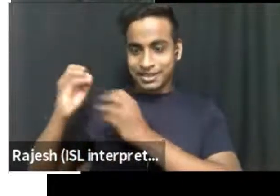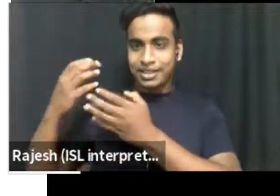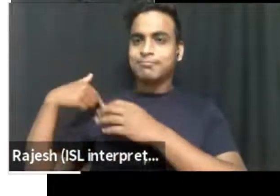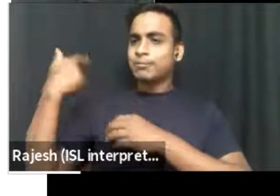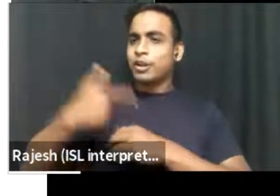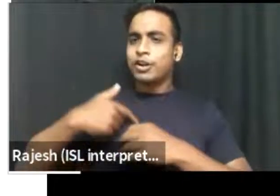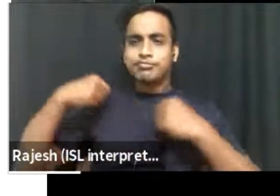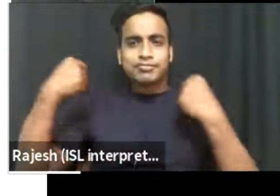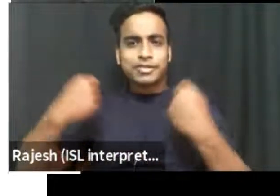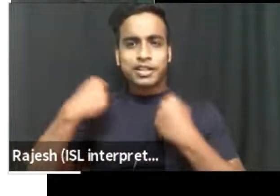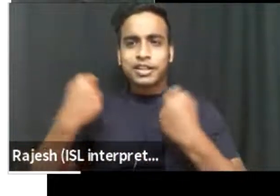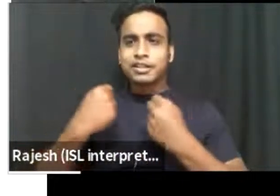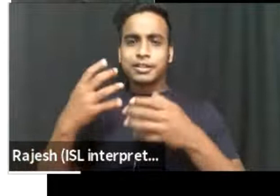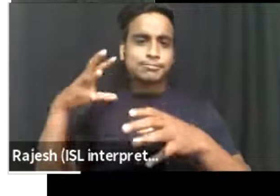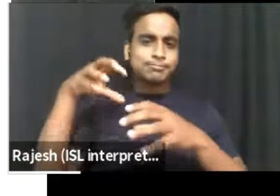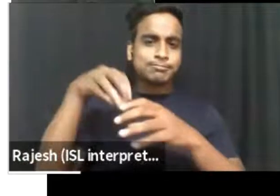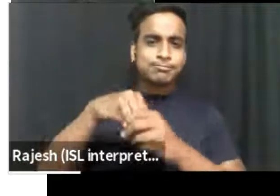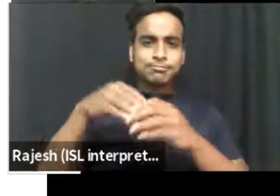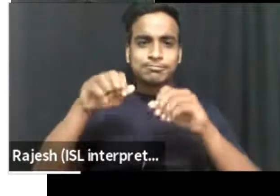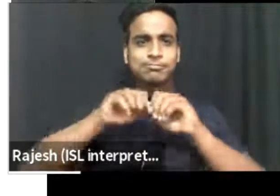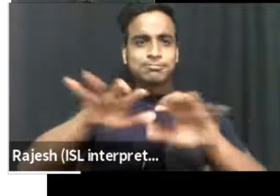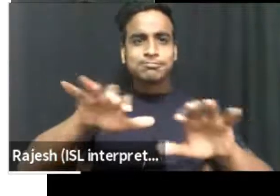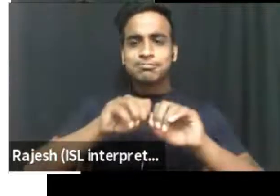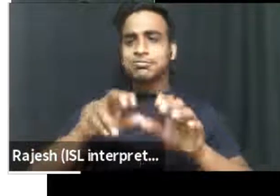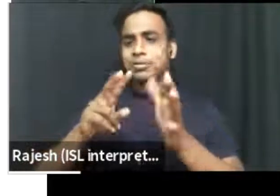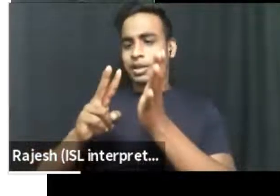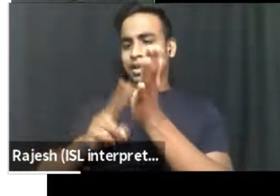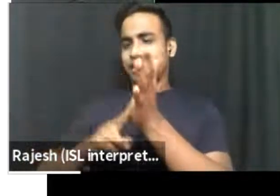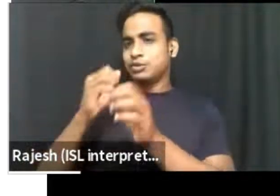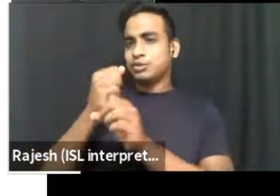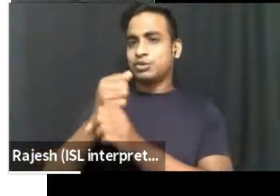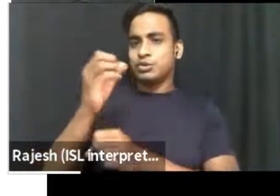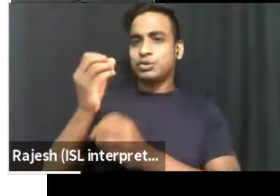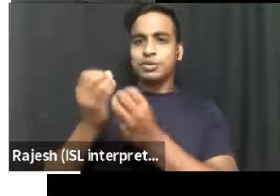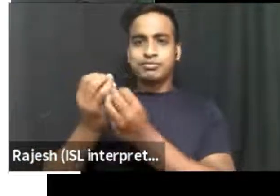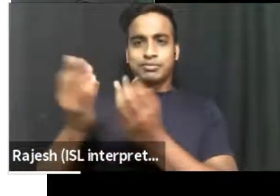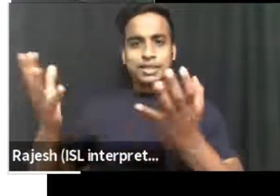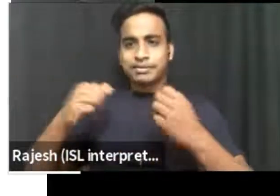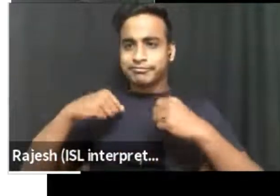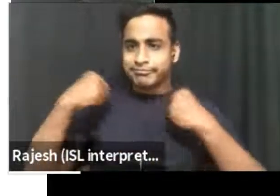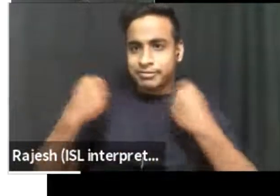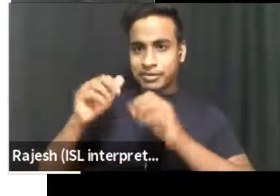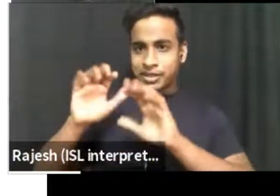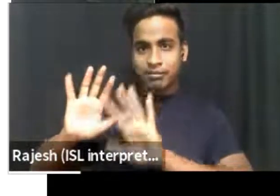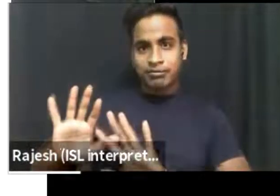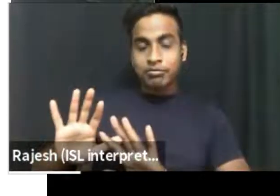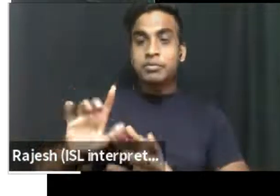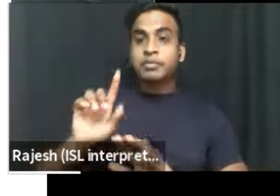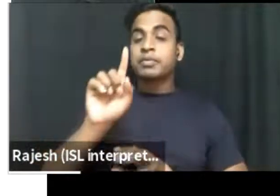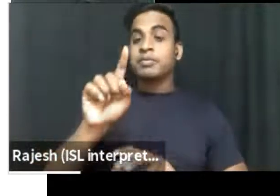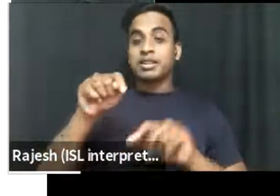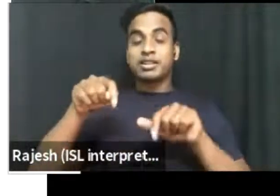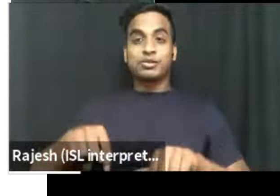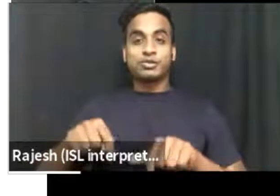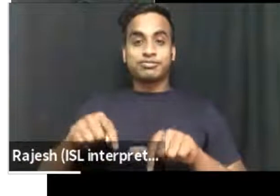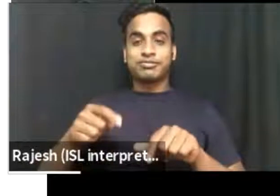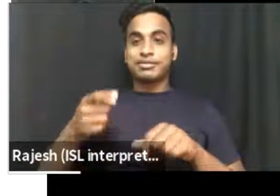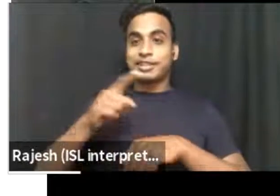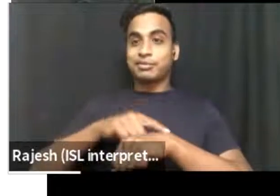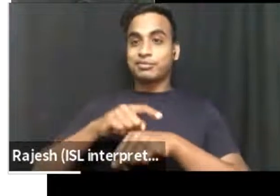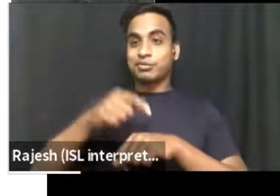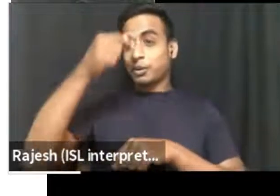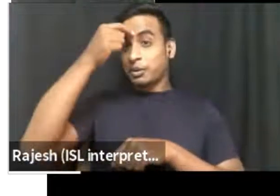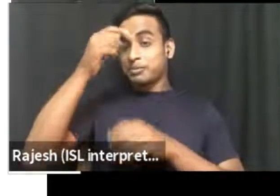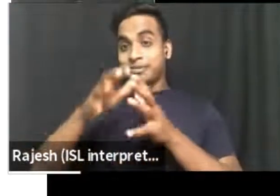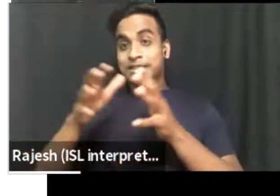working, NGOs are working on this. But it's also important that, you know, in times like this, to again go back